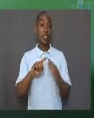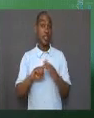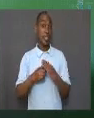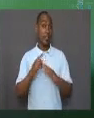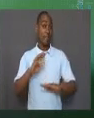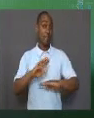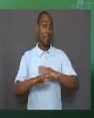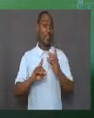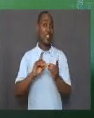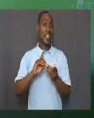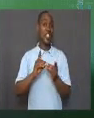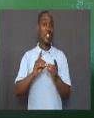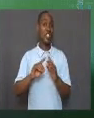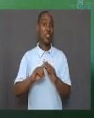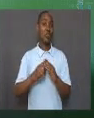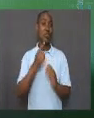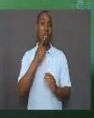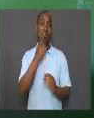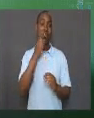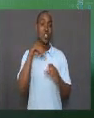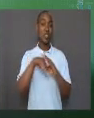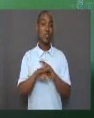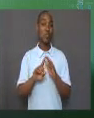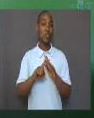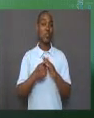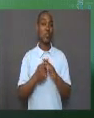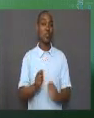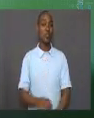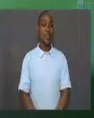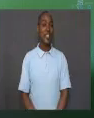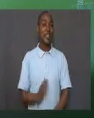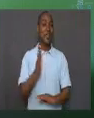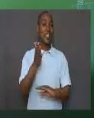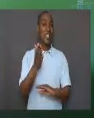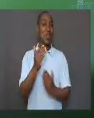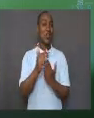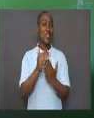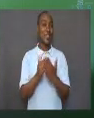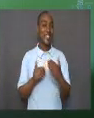of digestion in the mouth. Until next